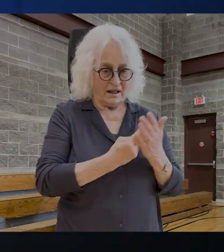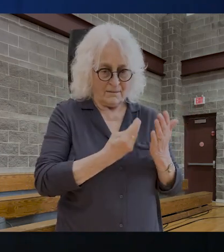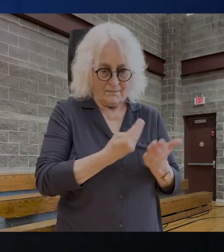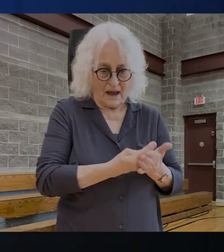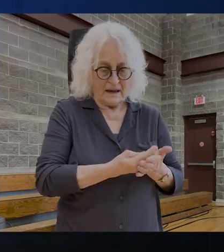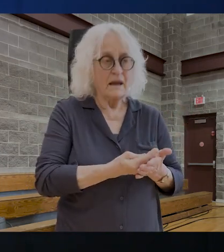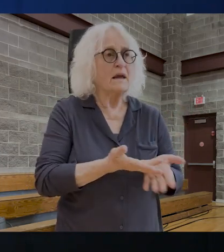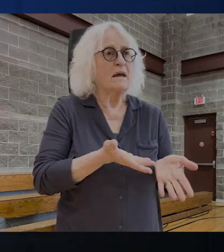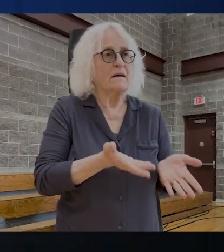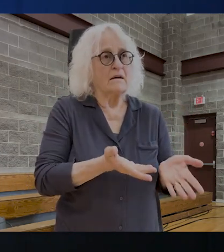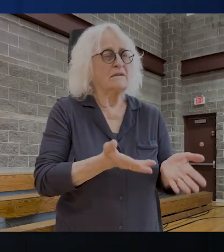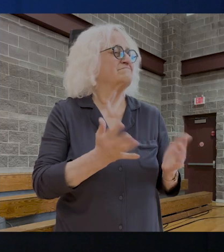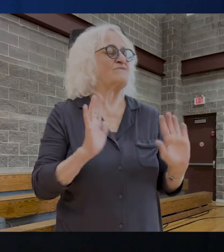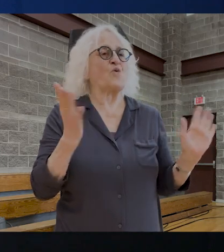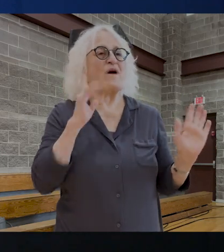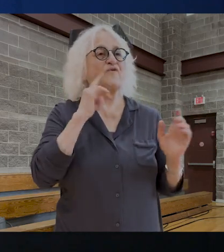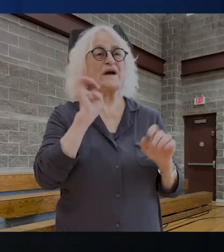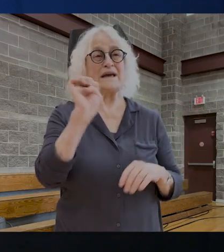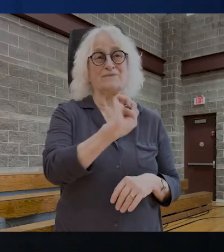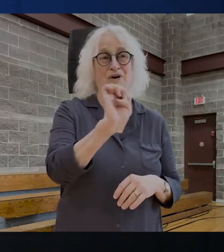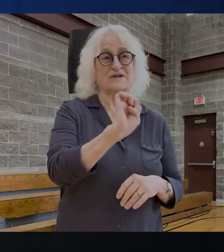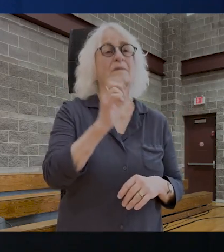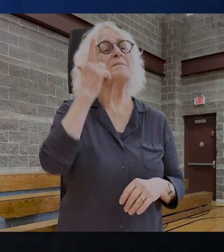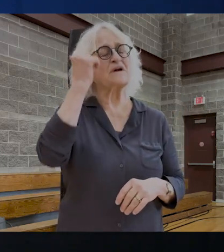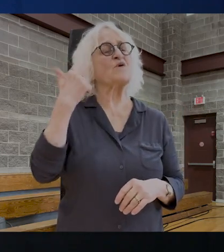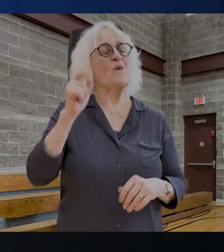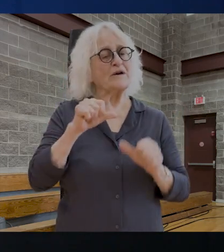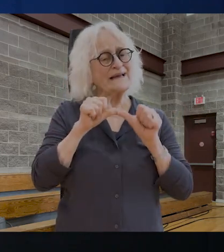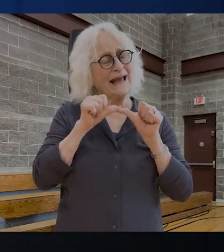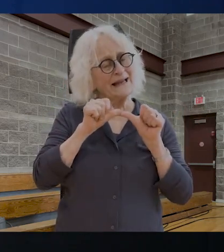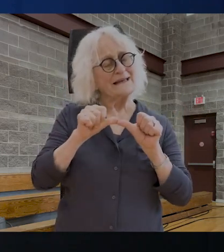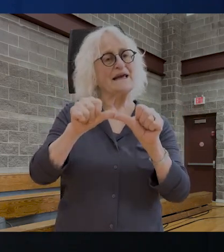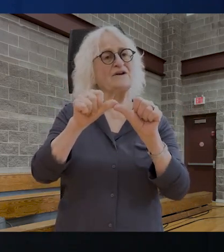to be able to continue to deliver services ahead.